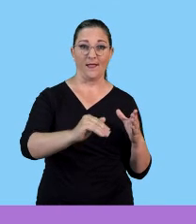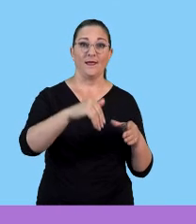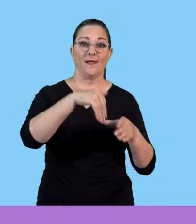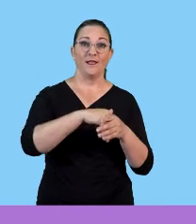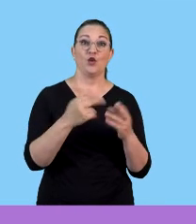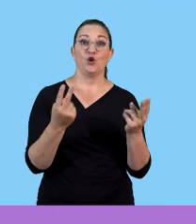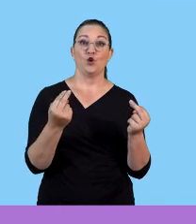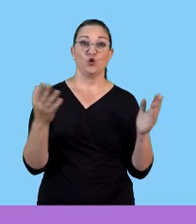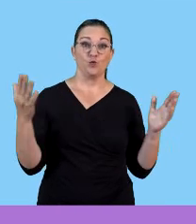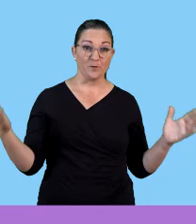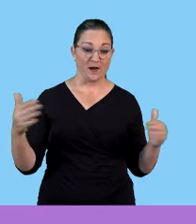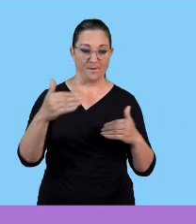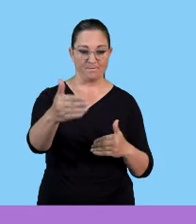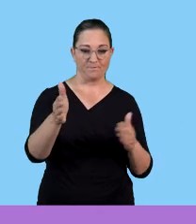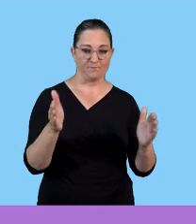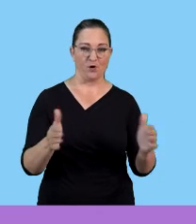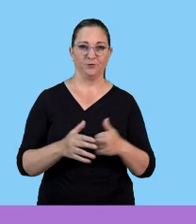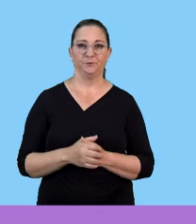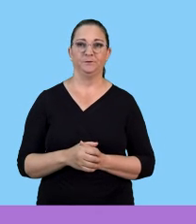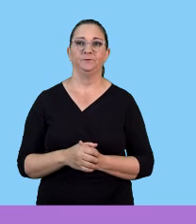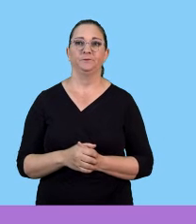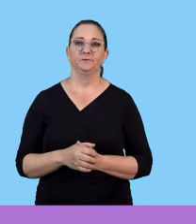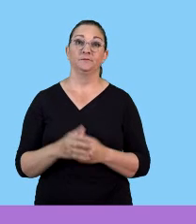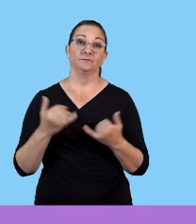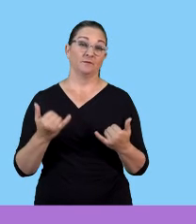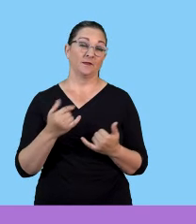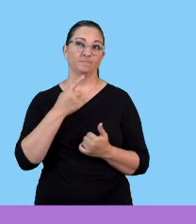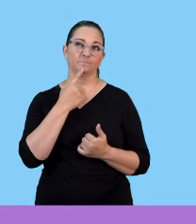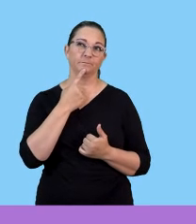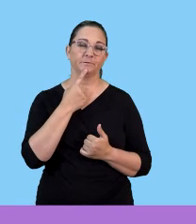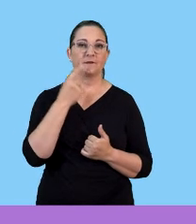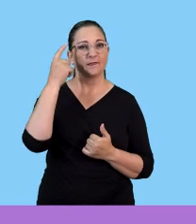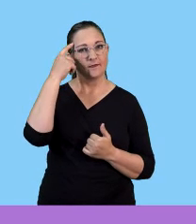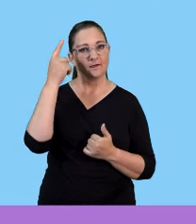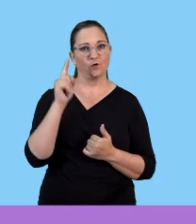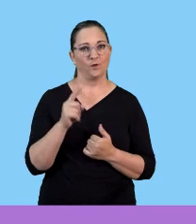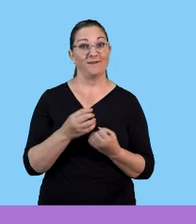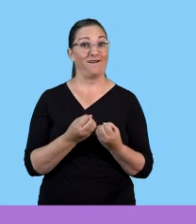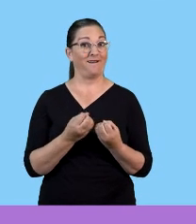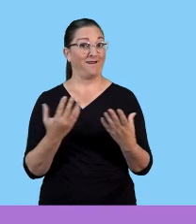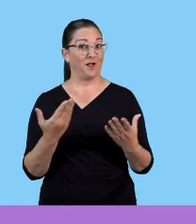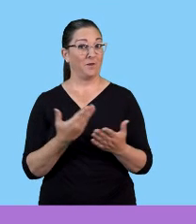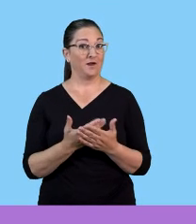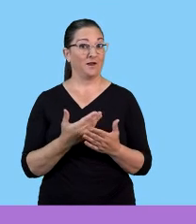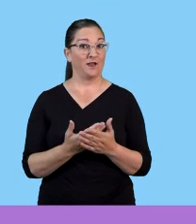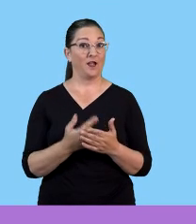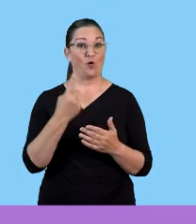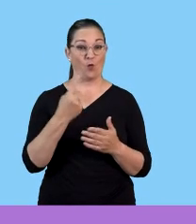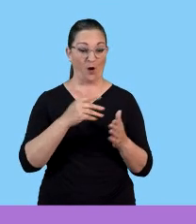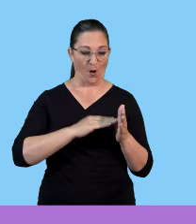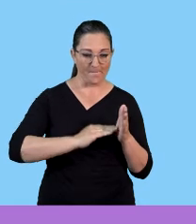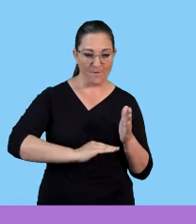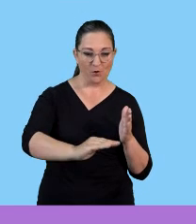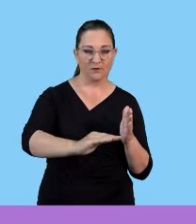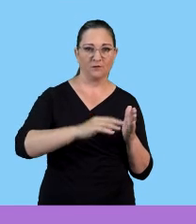layer deep into the new large boxes? Apologies. So what we've got to figure out here is how many we can fit